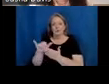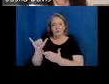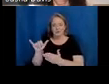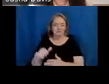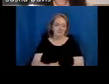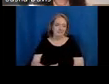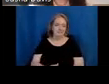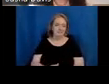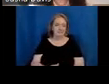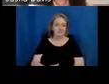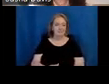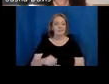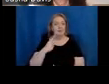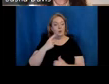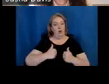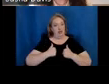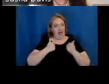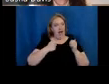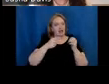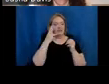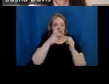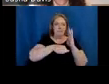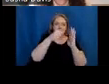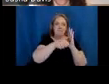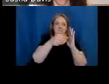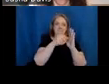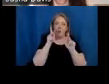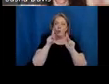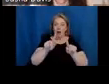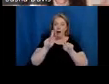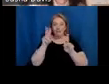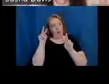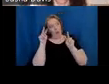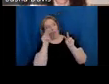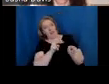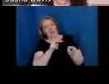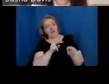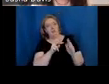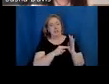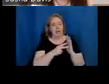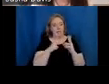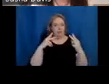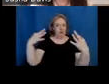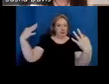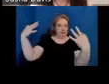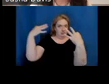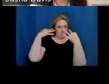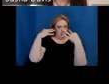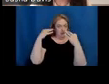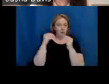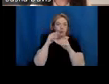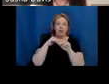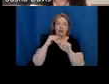One was a live carving demonstration, which meant that he was visible in the public for a period of over